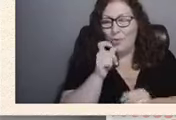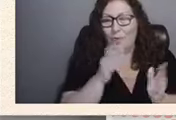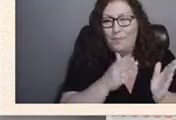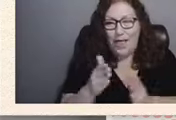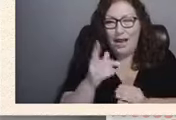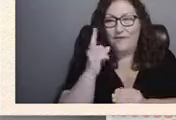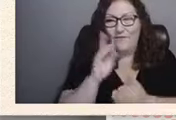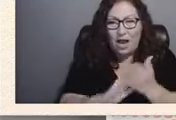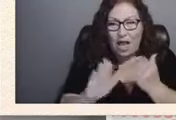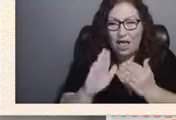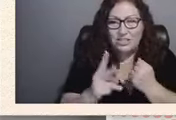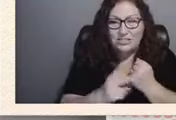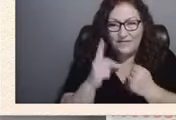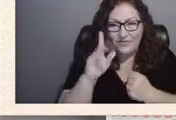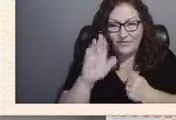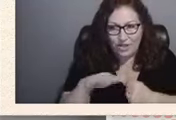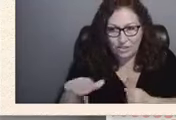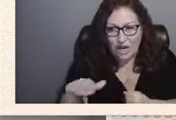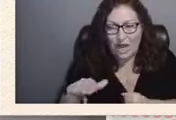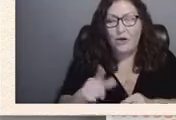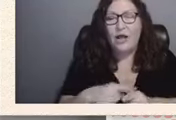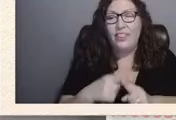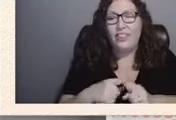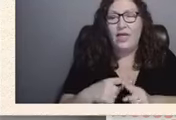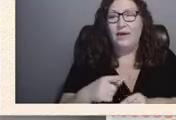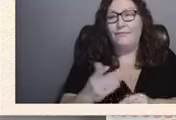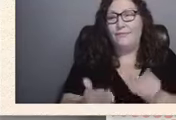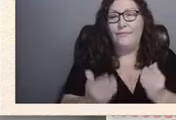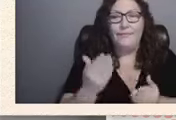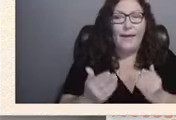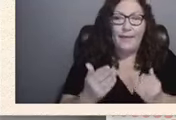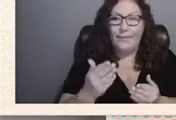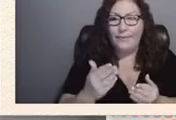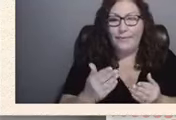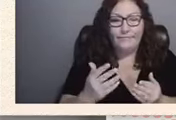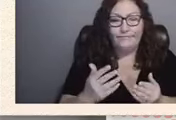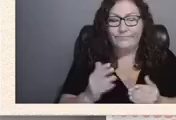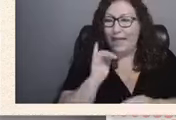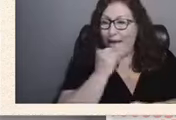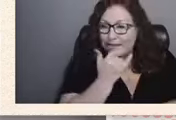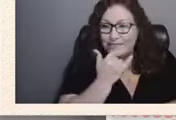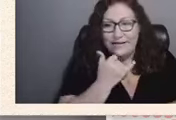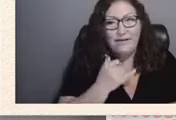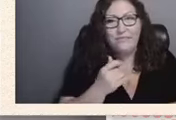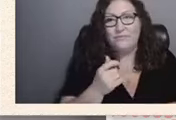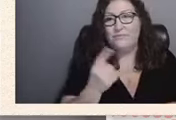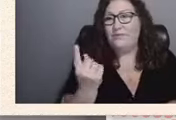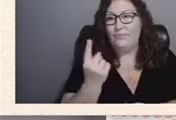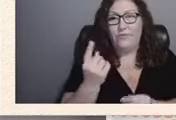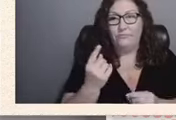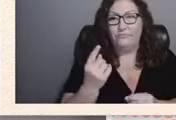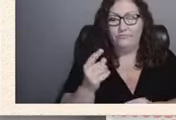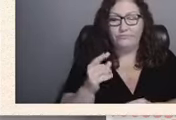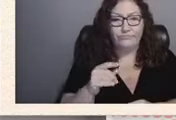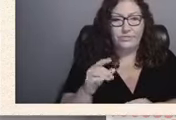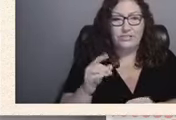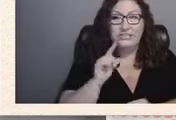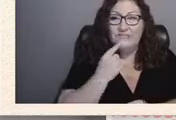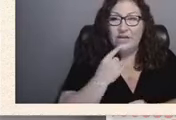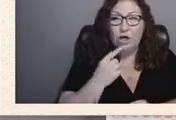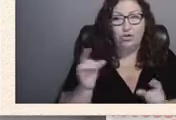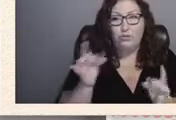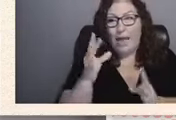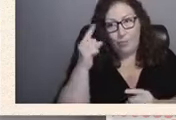college savings for their child and then might have been in an accident and severe traumatic brain injury or some other type of